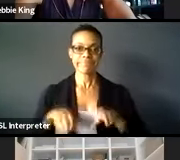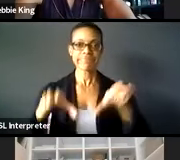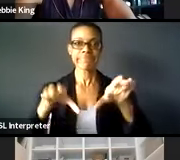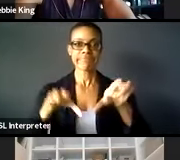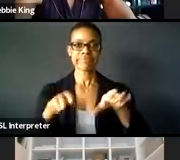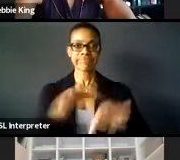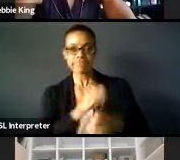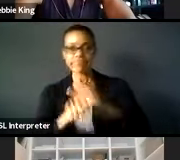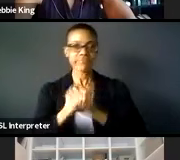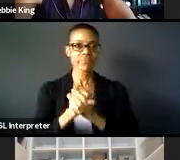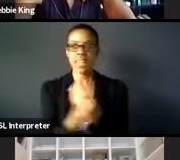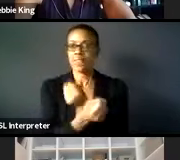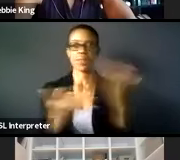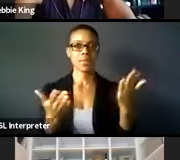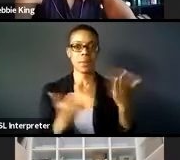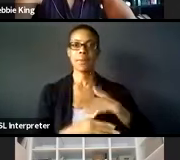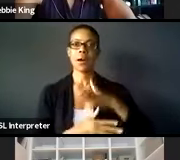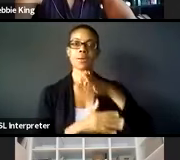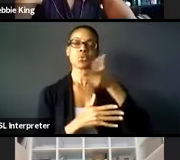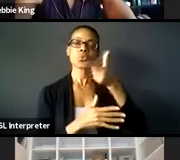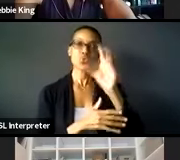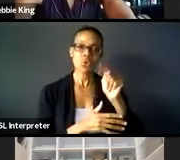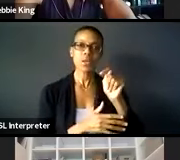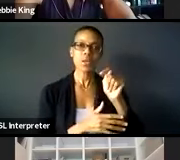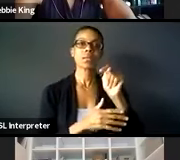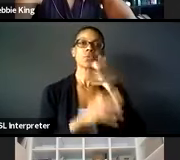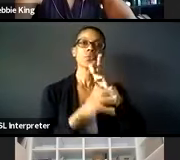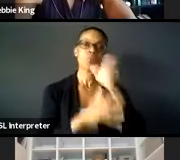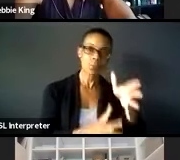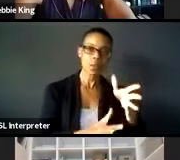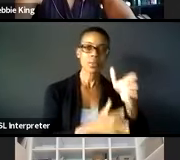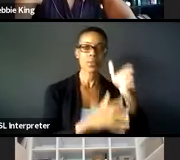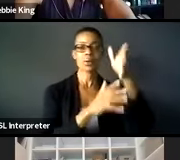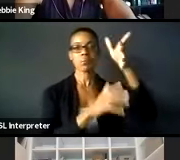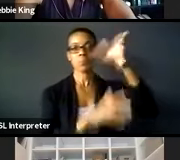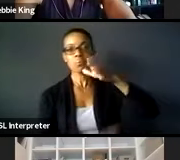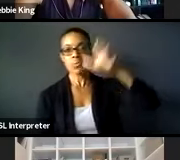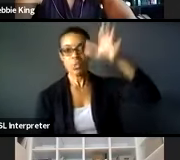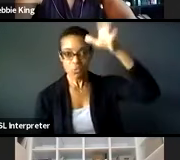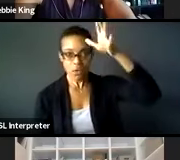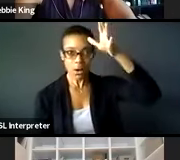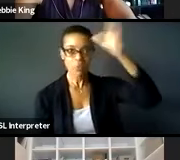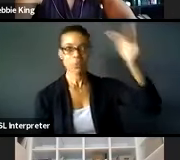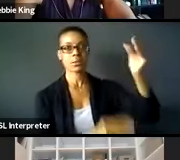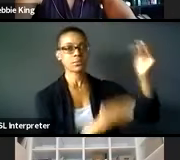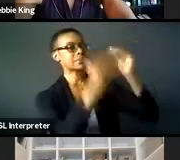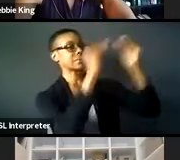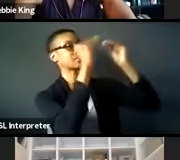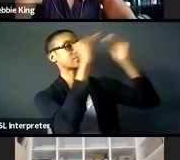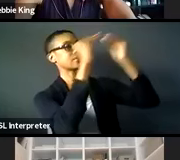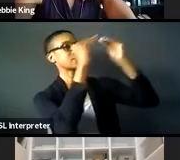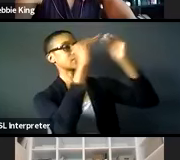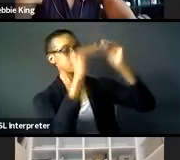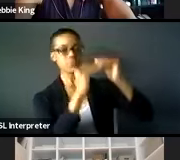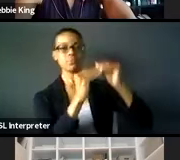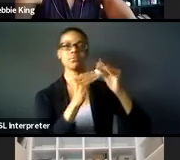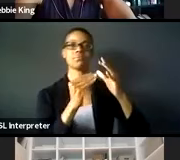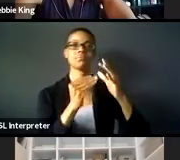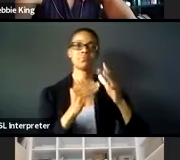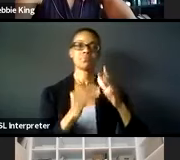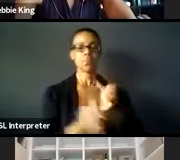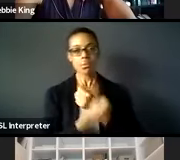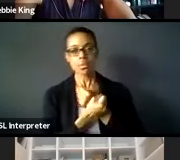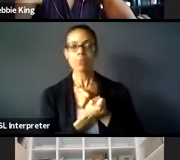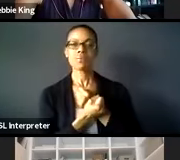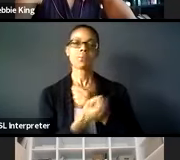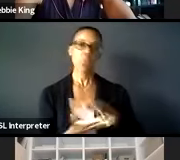everything that my great grandmother and my mother and my father had filled me up with in loving and learning and